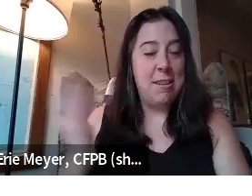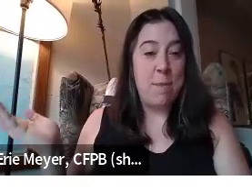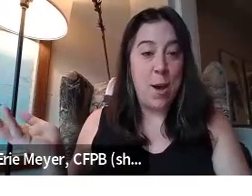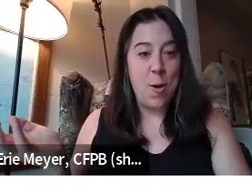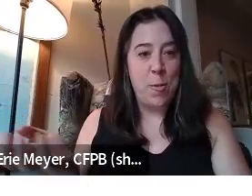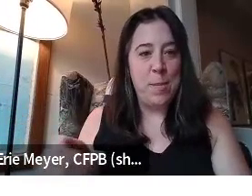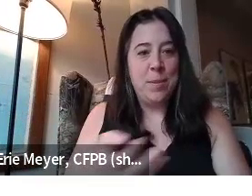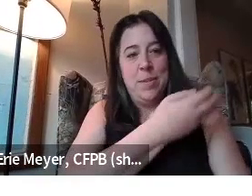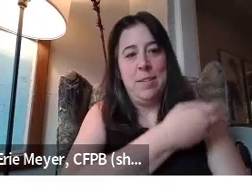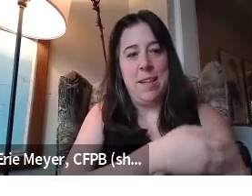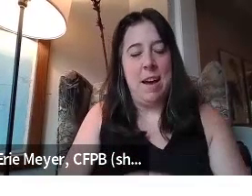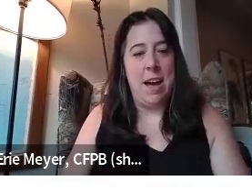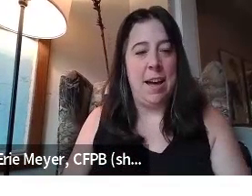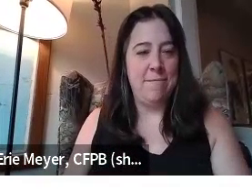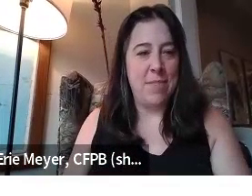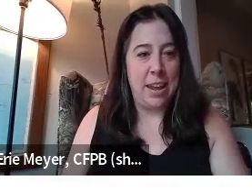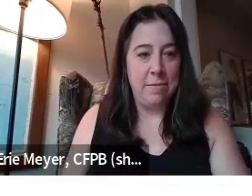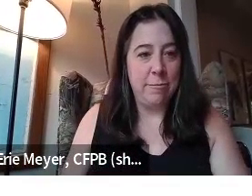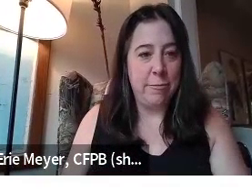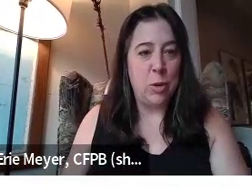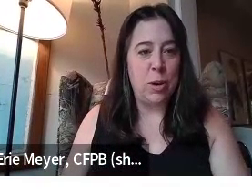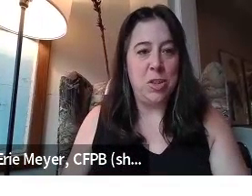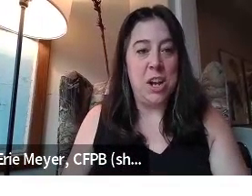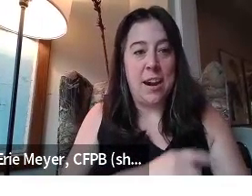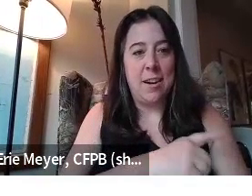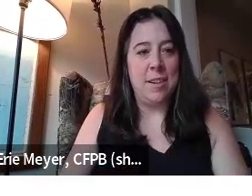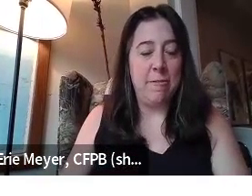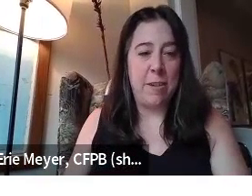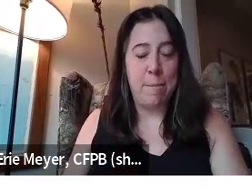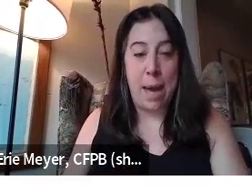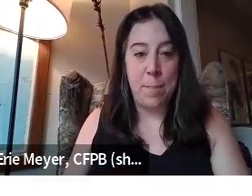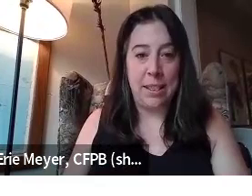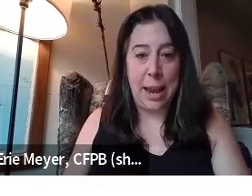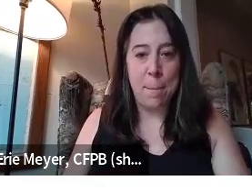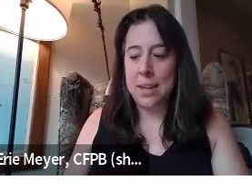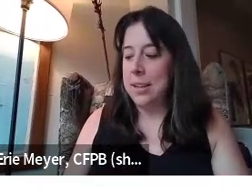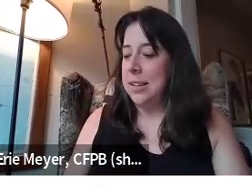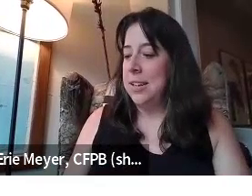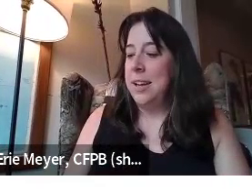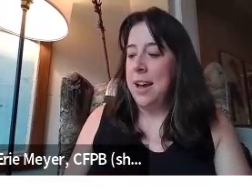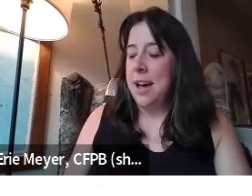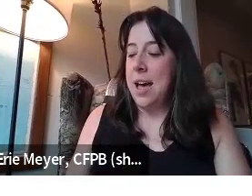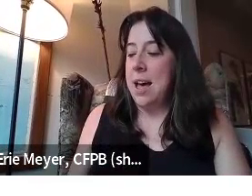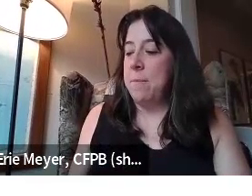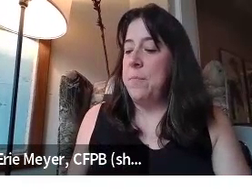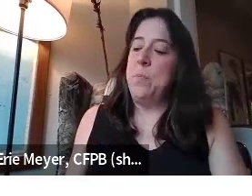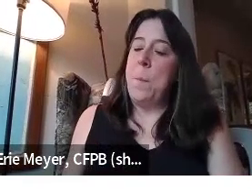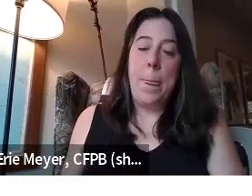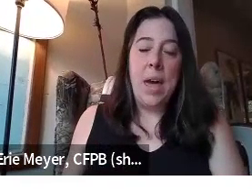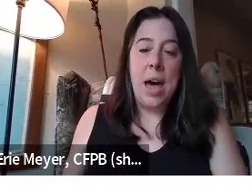sitting in my home in a floral chair in front of a map and lamp.